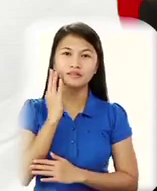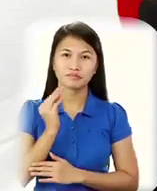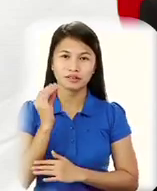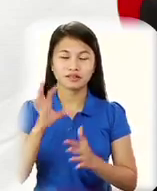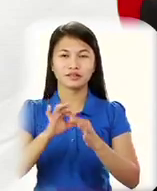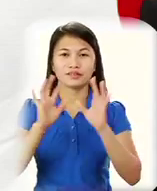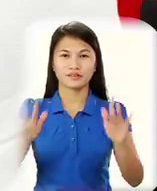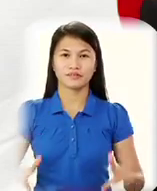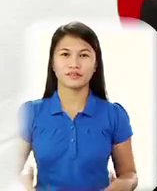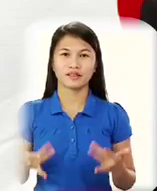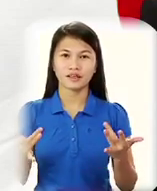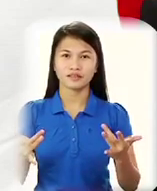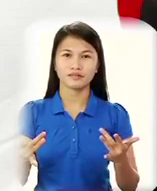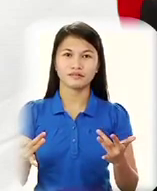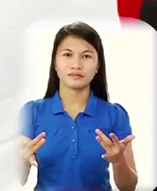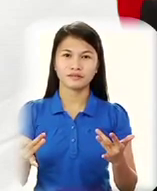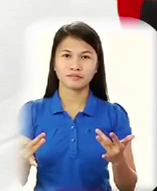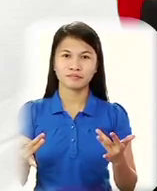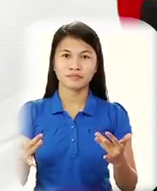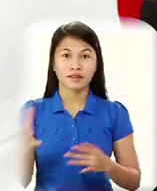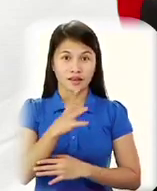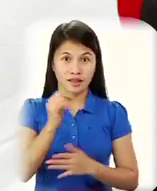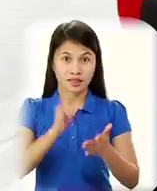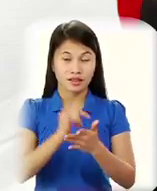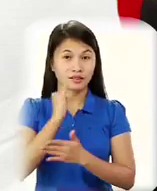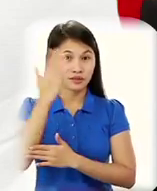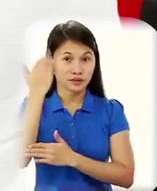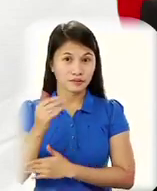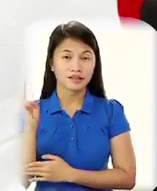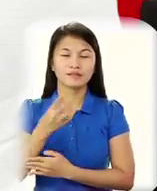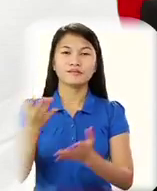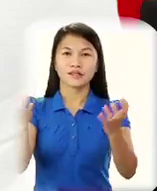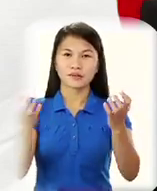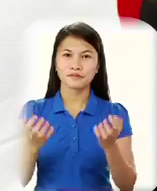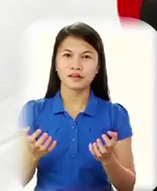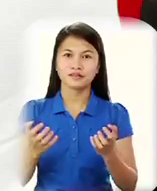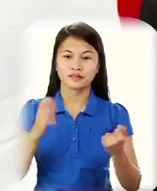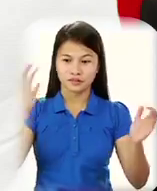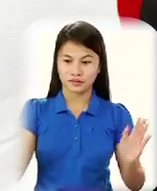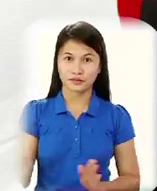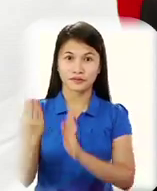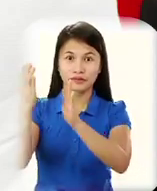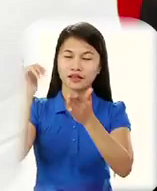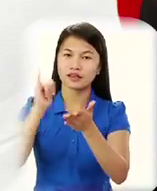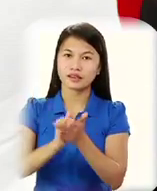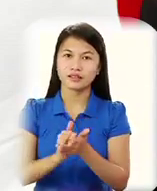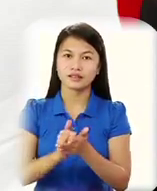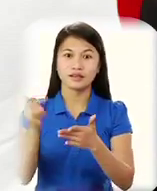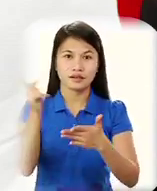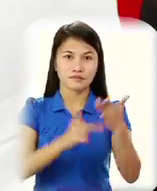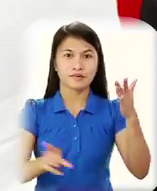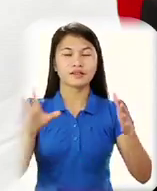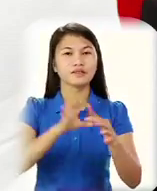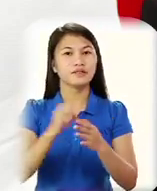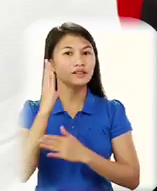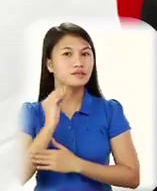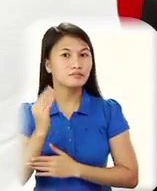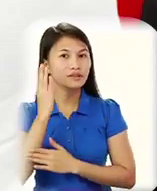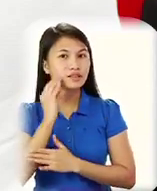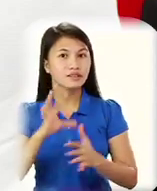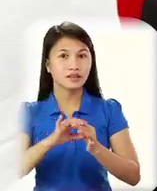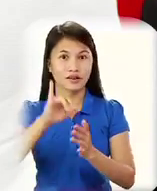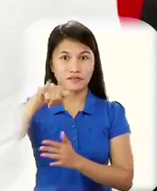encouraging experience of life. And that's why we want to confront this. It is part